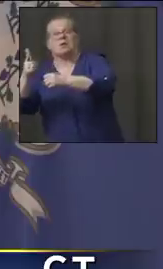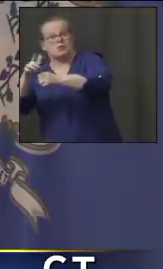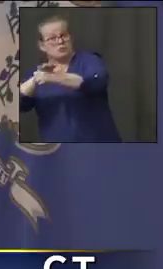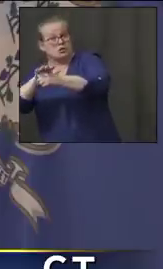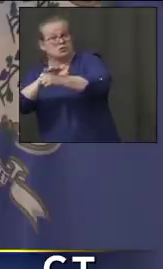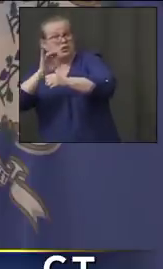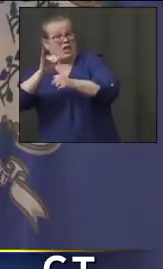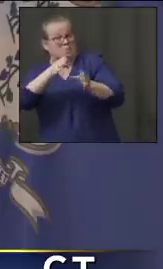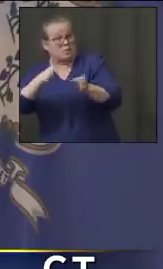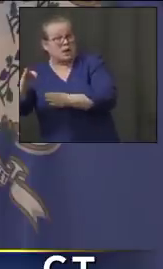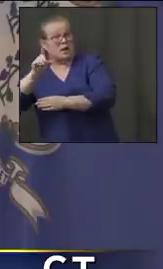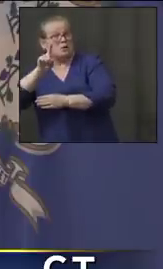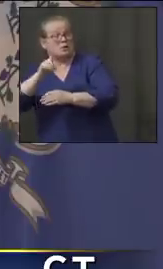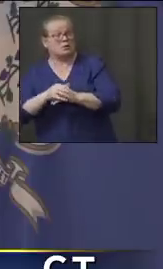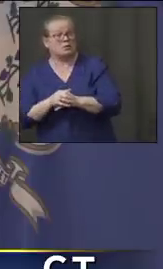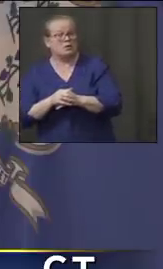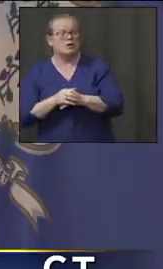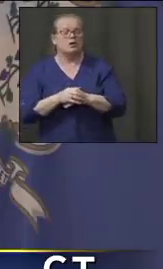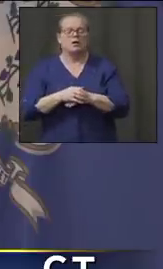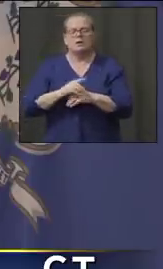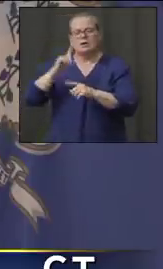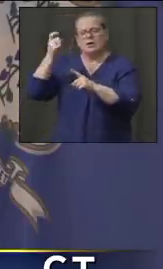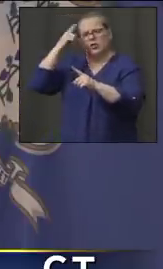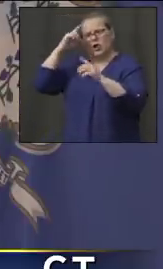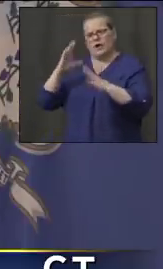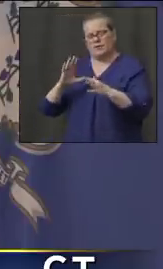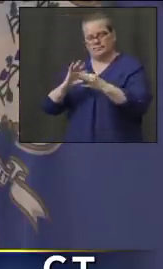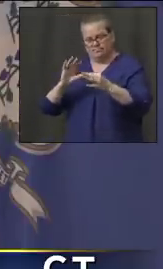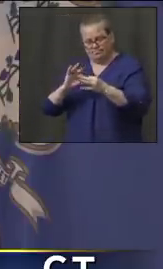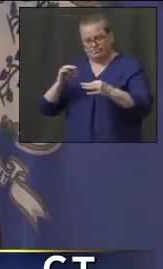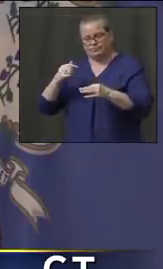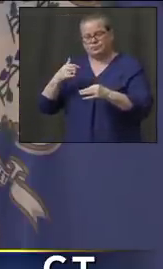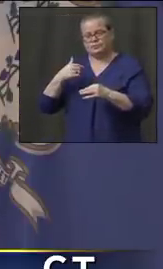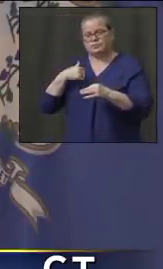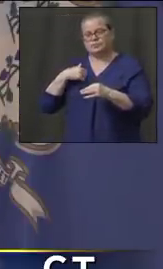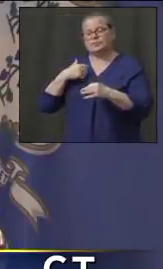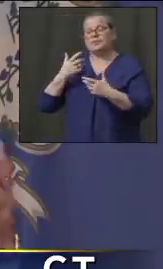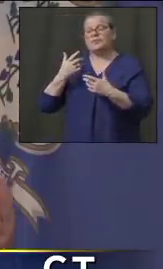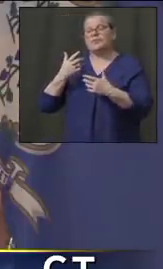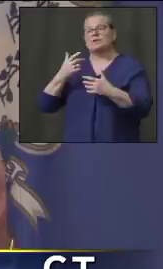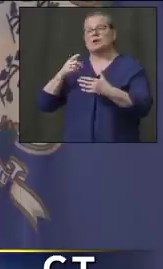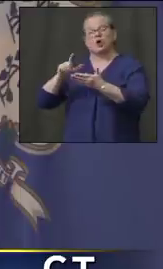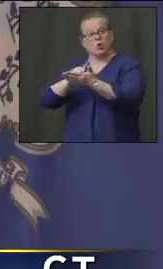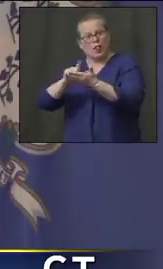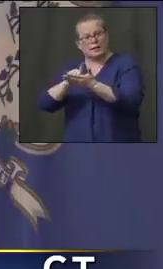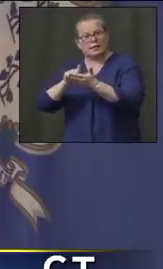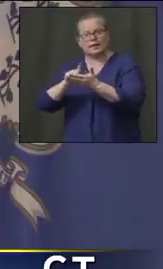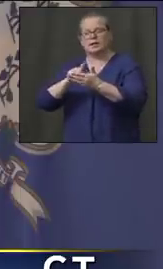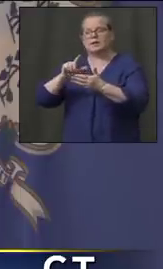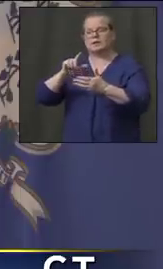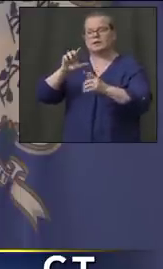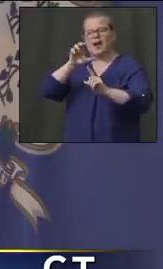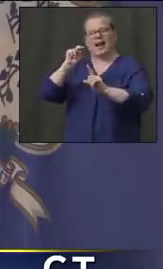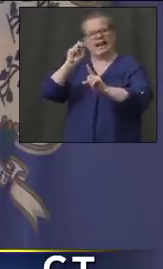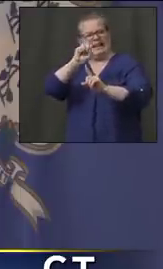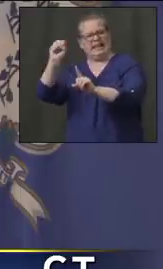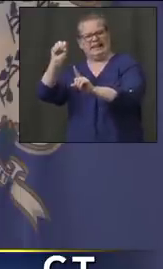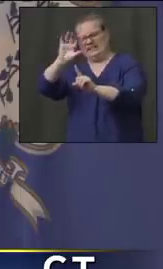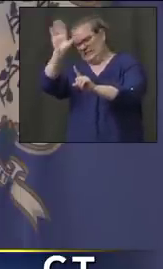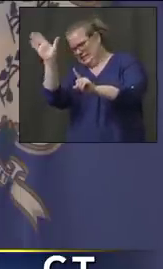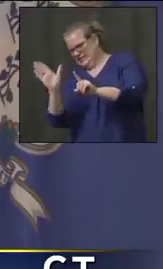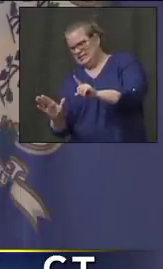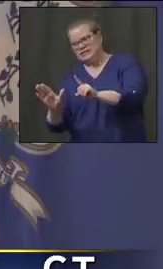to is the fact that in eastern Connecticut, New London County, closer to Boston, where the pandemic is still